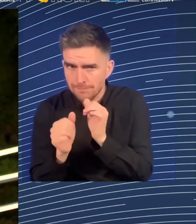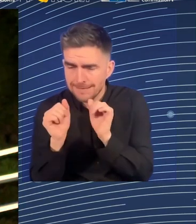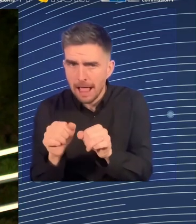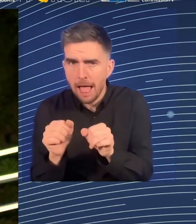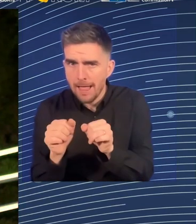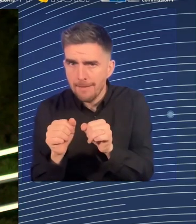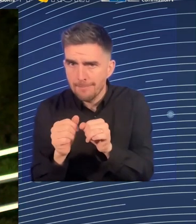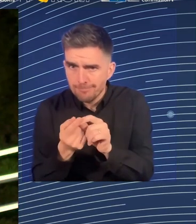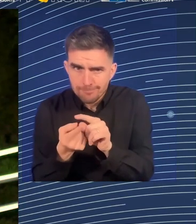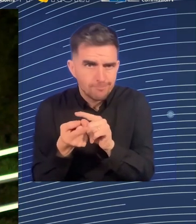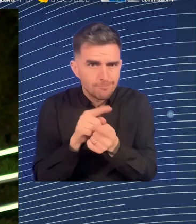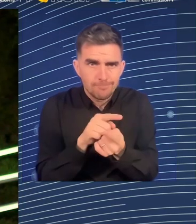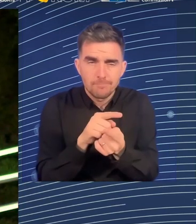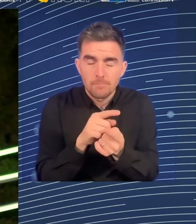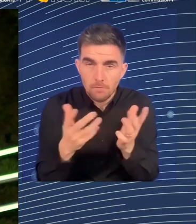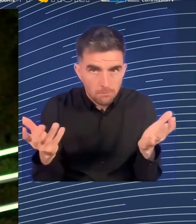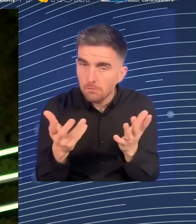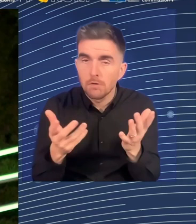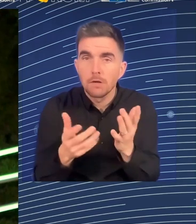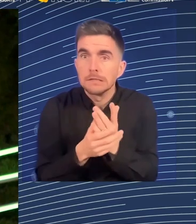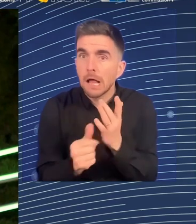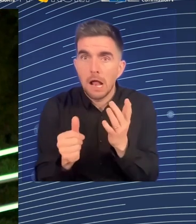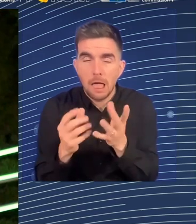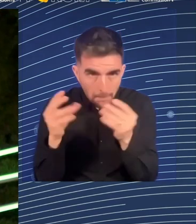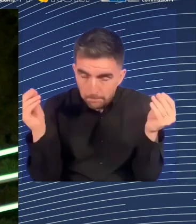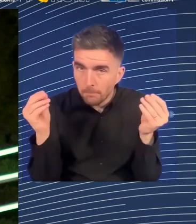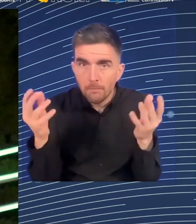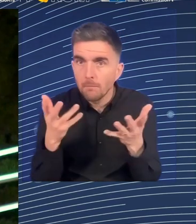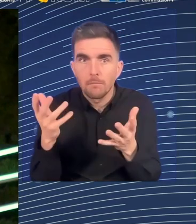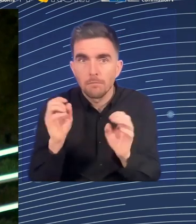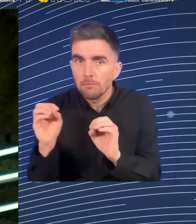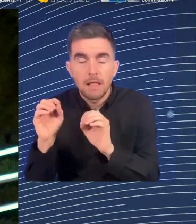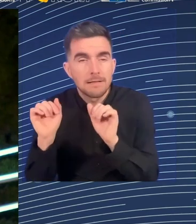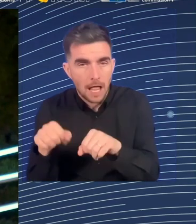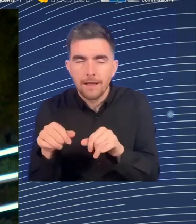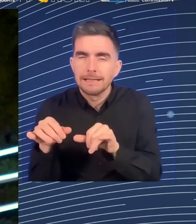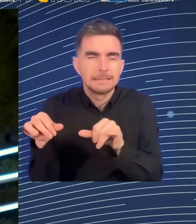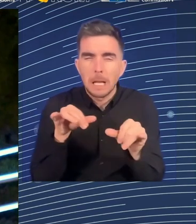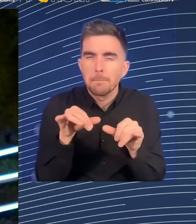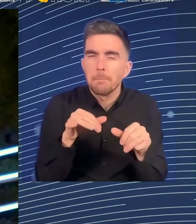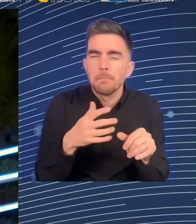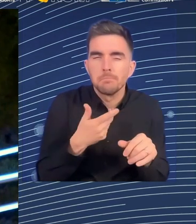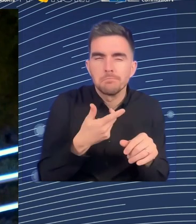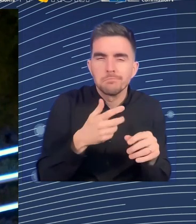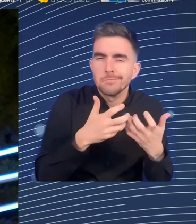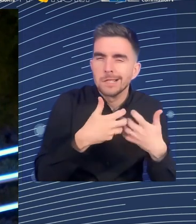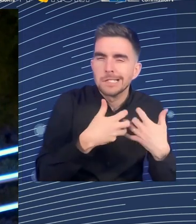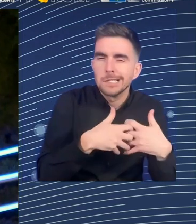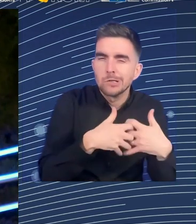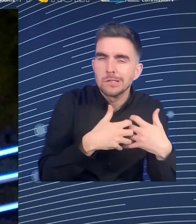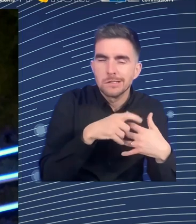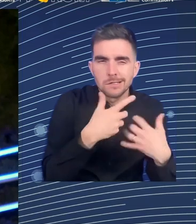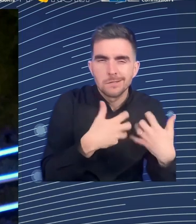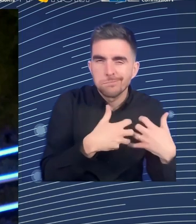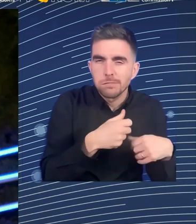the Green Deal. In other words, we need them in order to deploy the Green Deal. So I think this is an